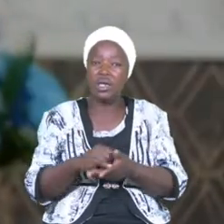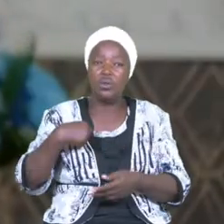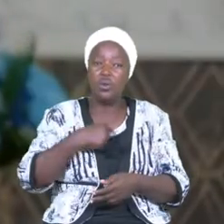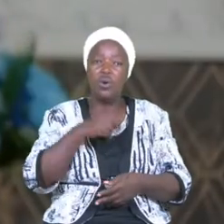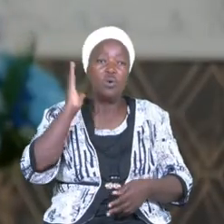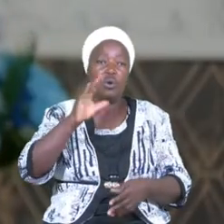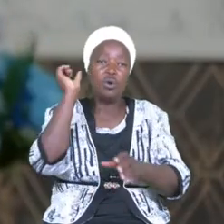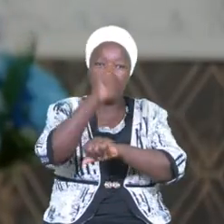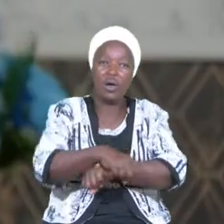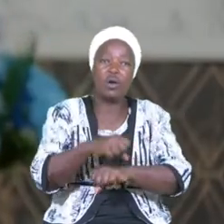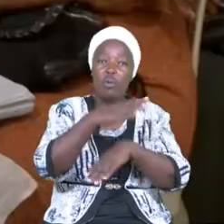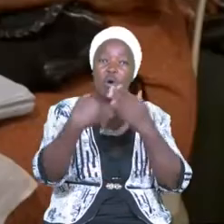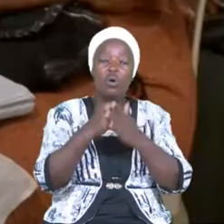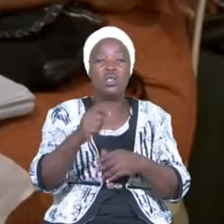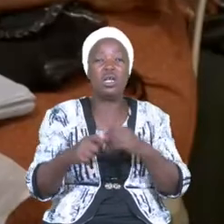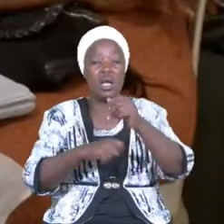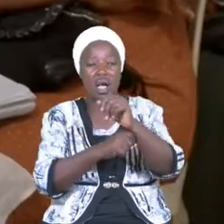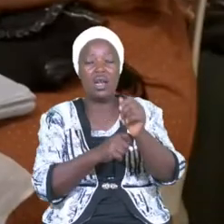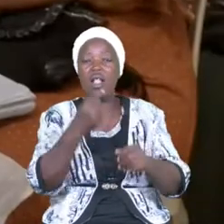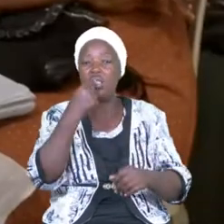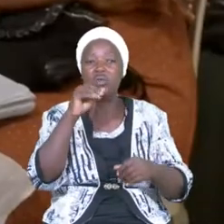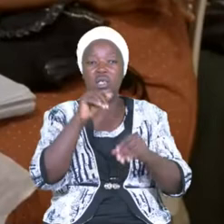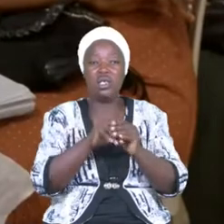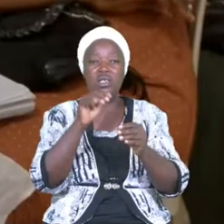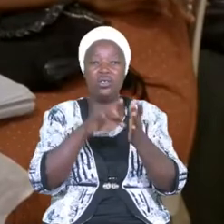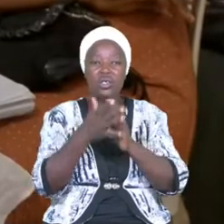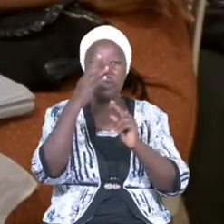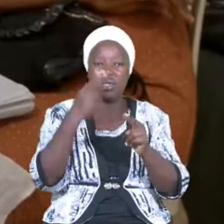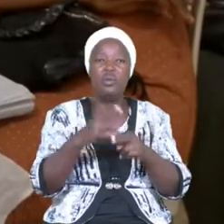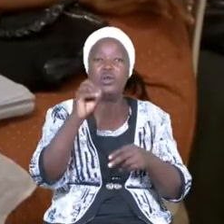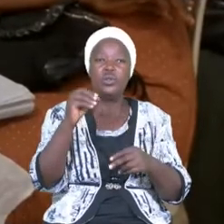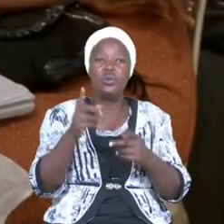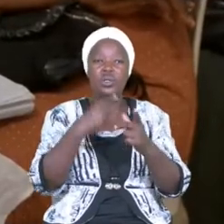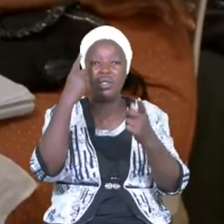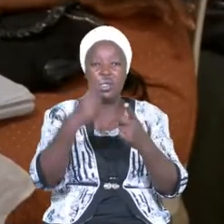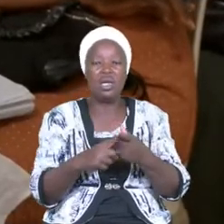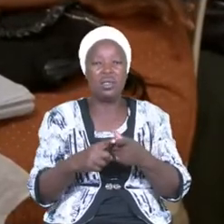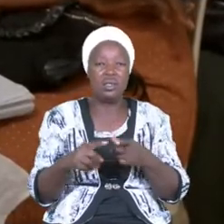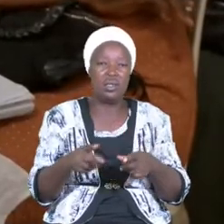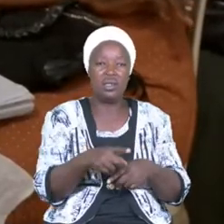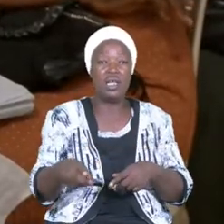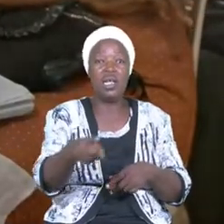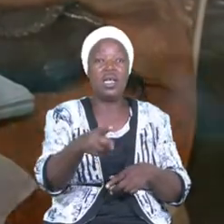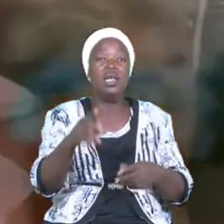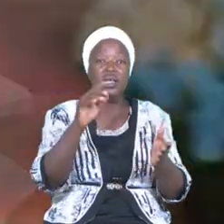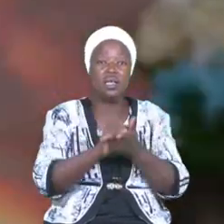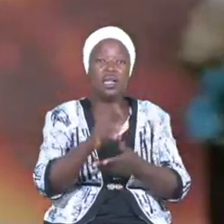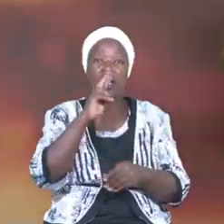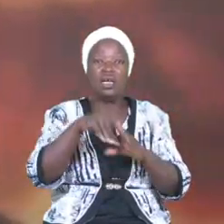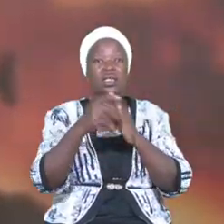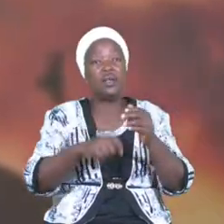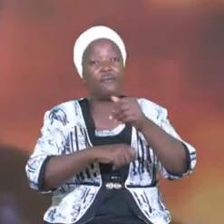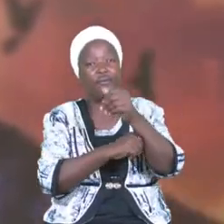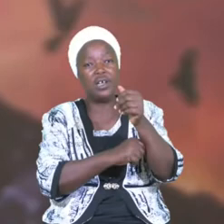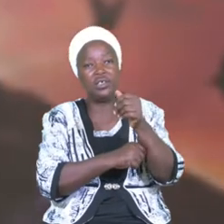carnal tongues in Jesus' name. So then, they that are in the flesh cannot